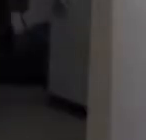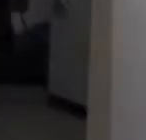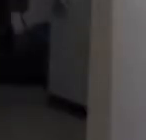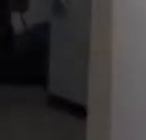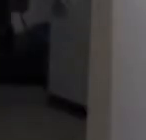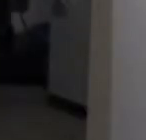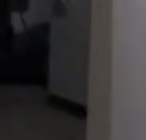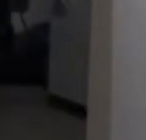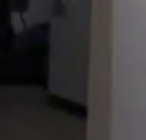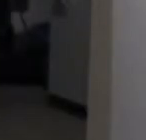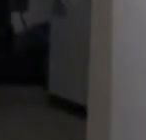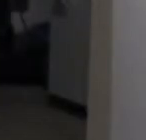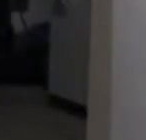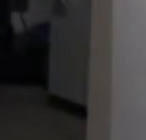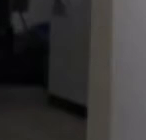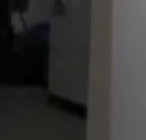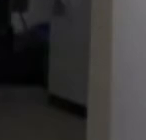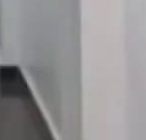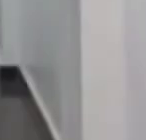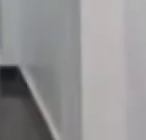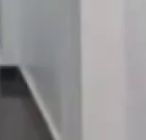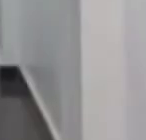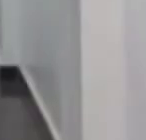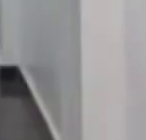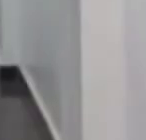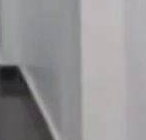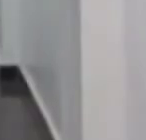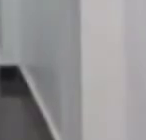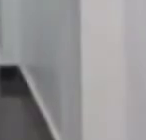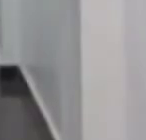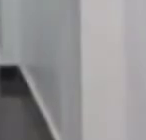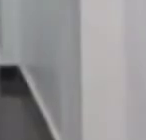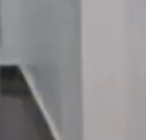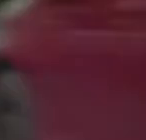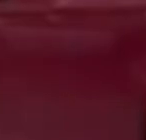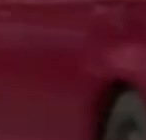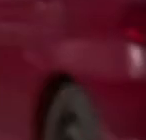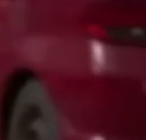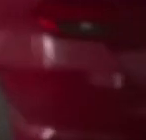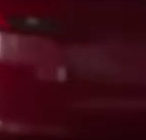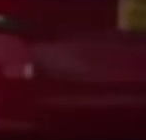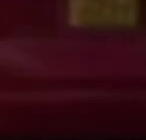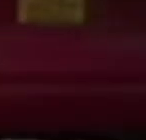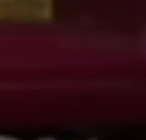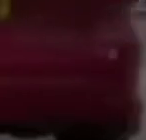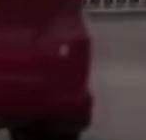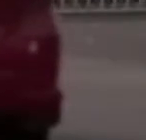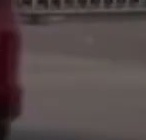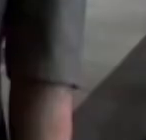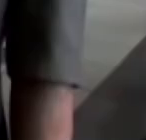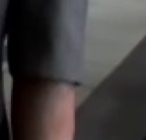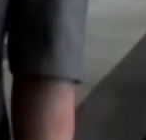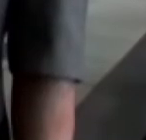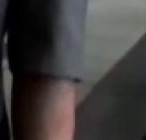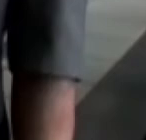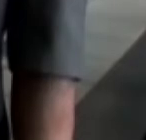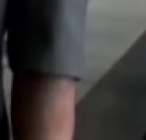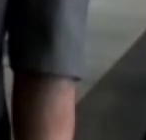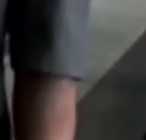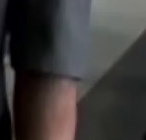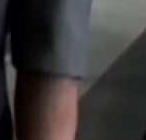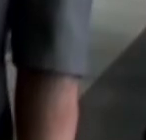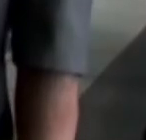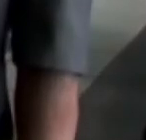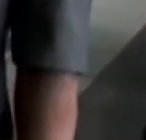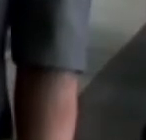infected over 130 people and killed over 4,900 people worldwide, given the already fragile health systems. Winnie